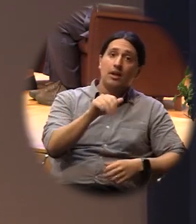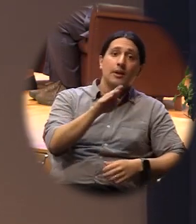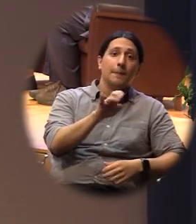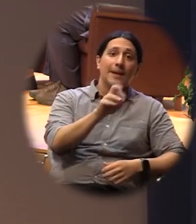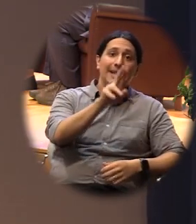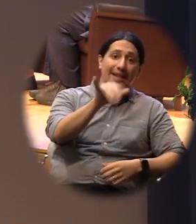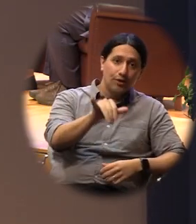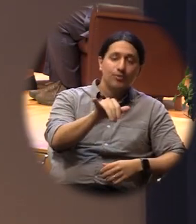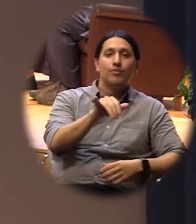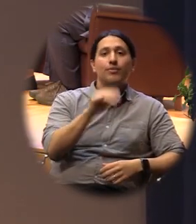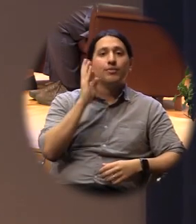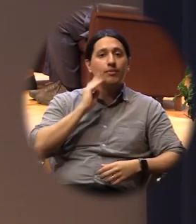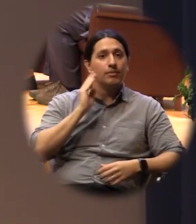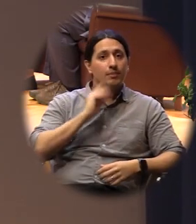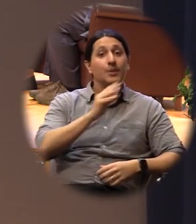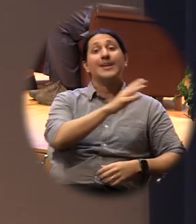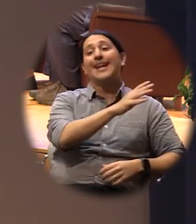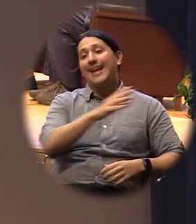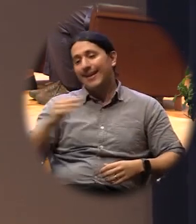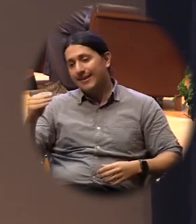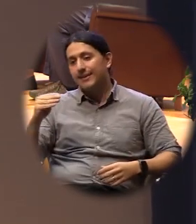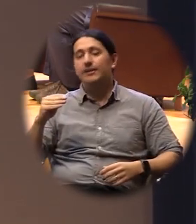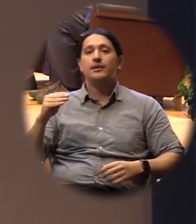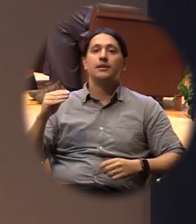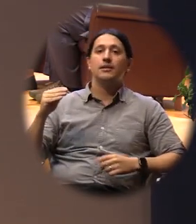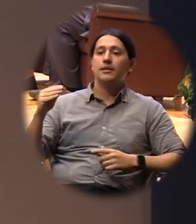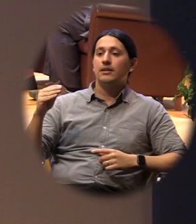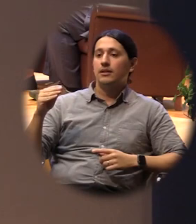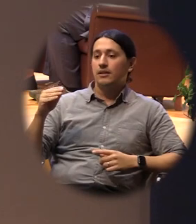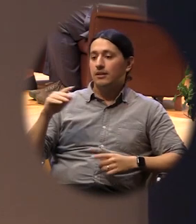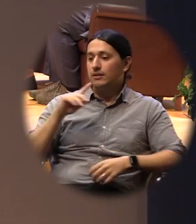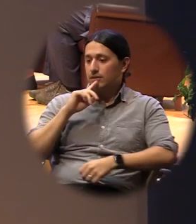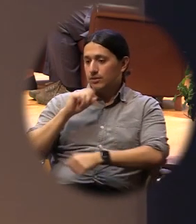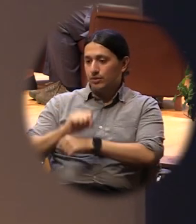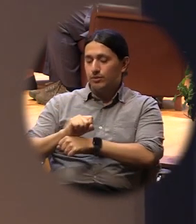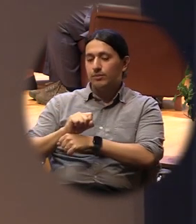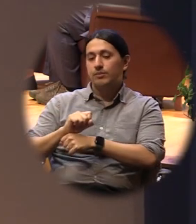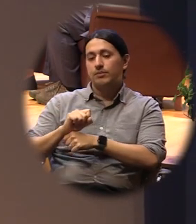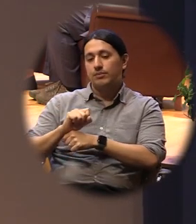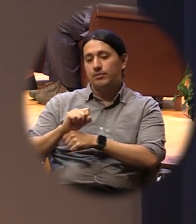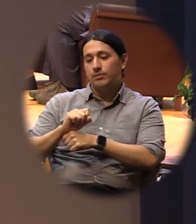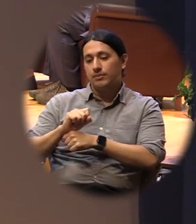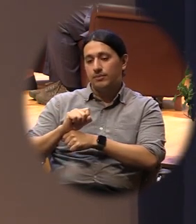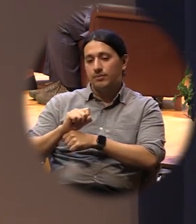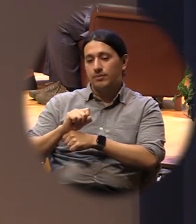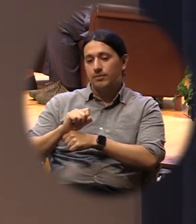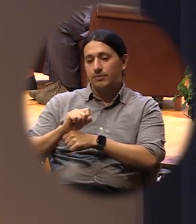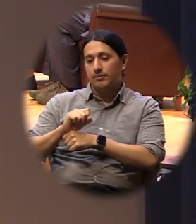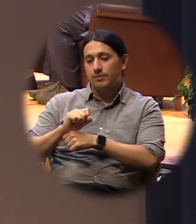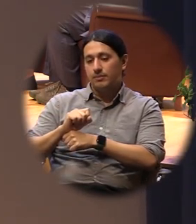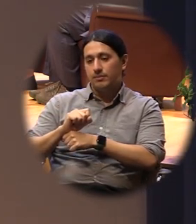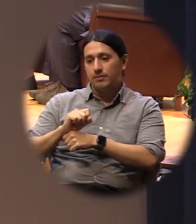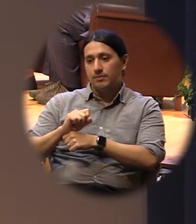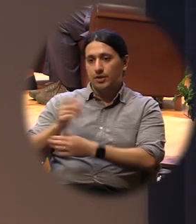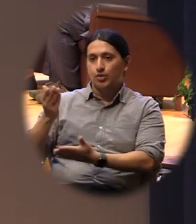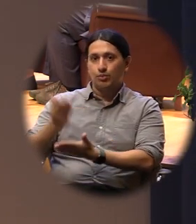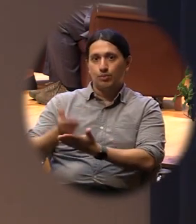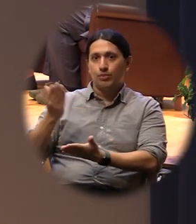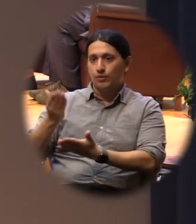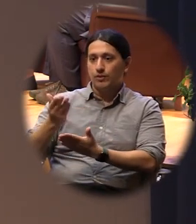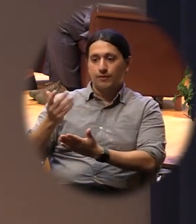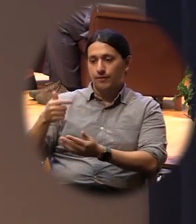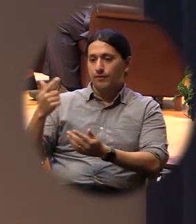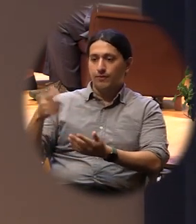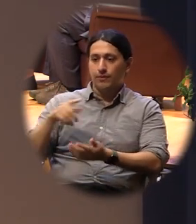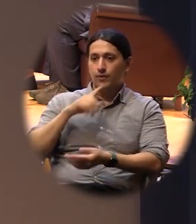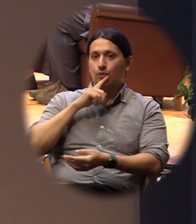experience and the reality of life's complexity,